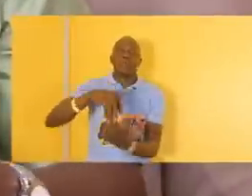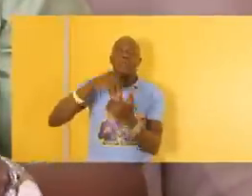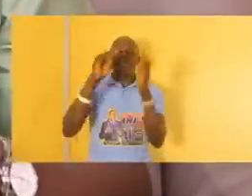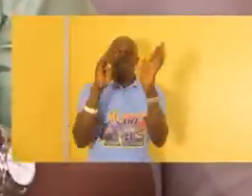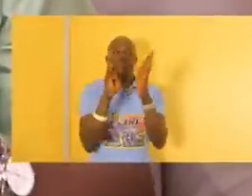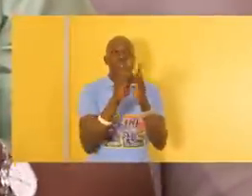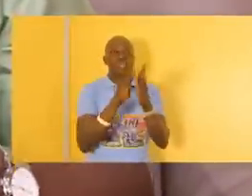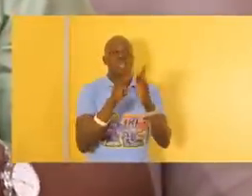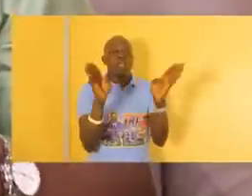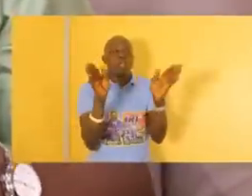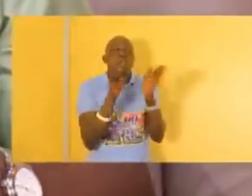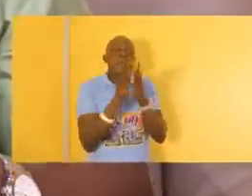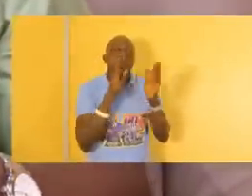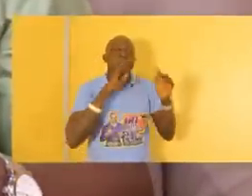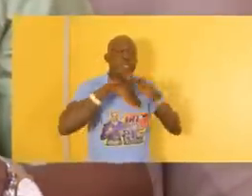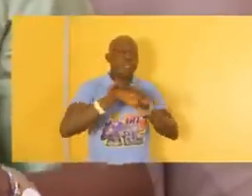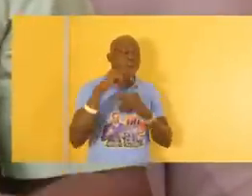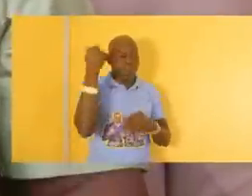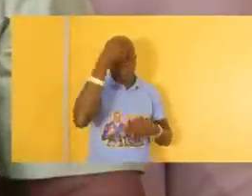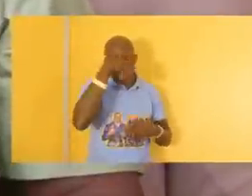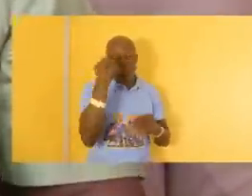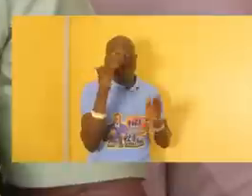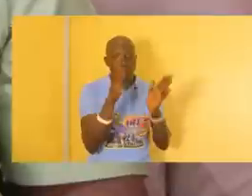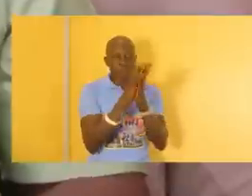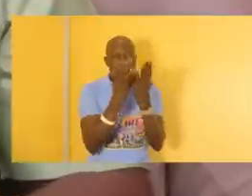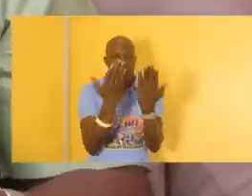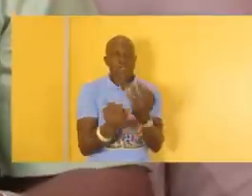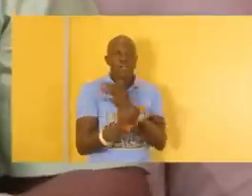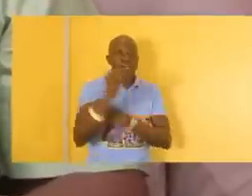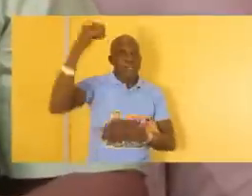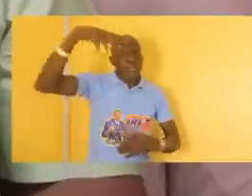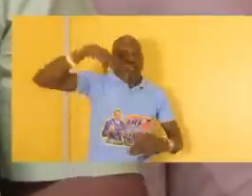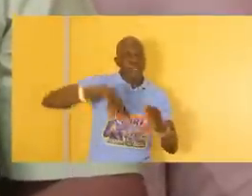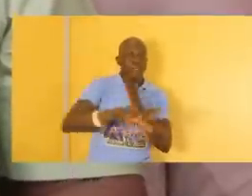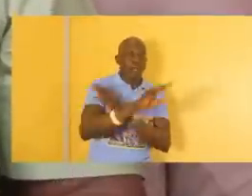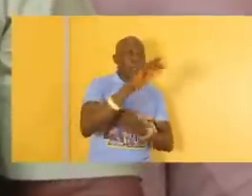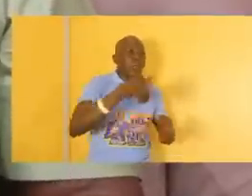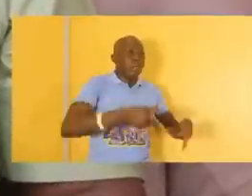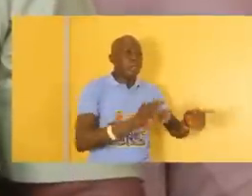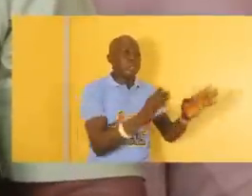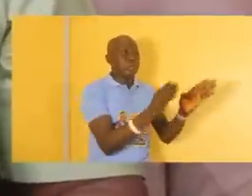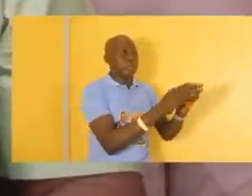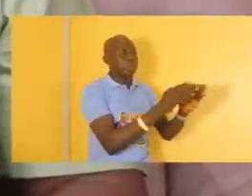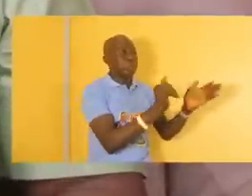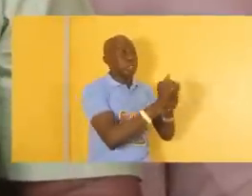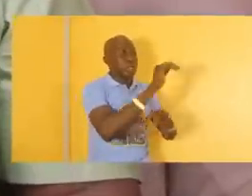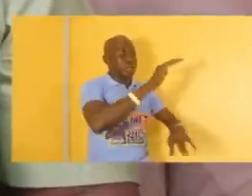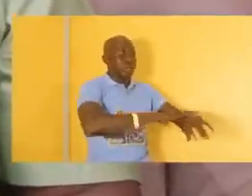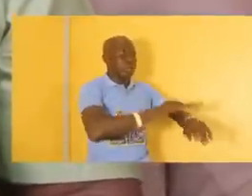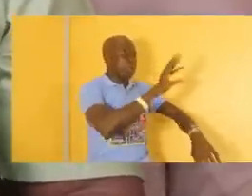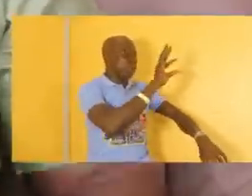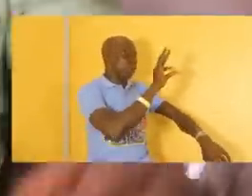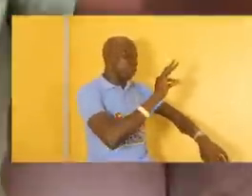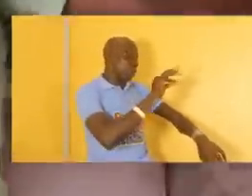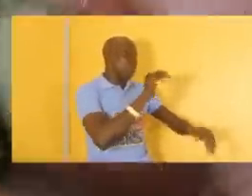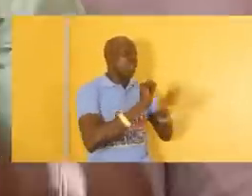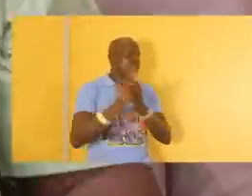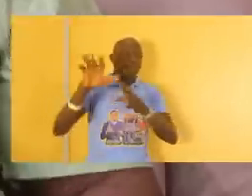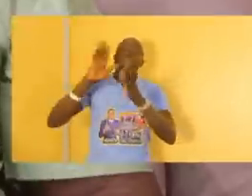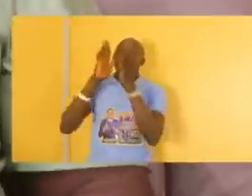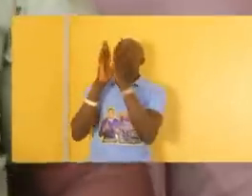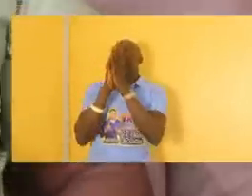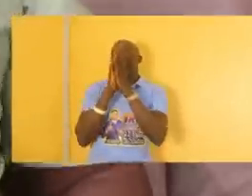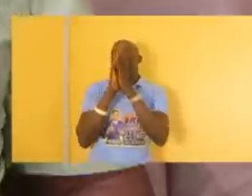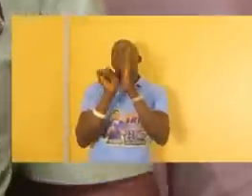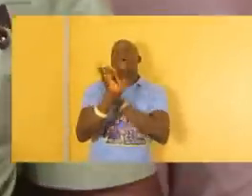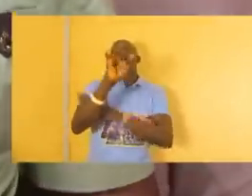That's like the special program. Take place on Facebook. By the grace of God. Bless me. By 8 p.m. tonight,